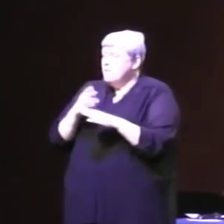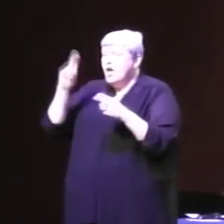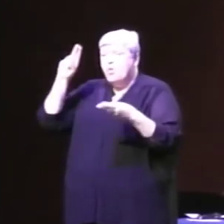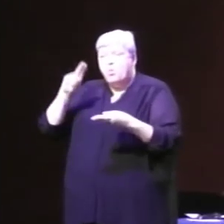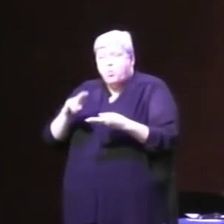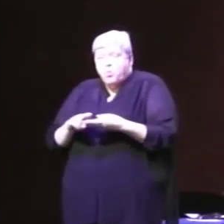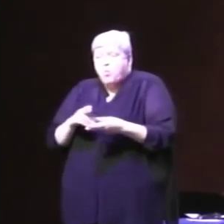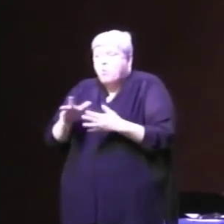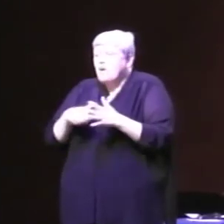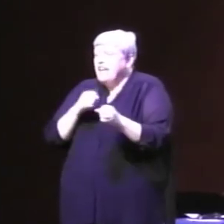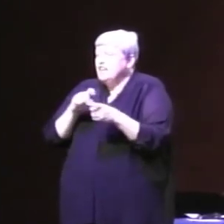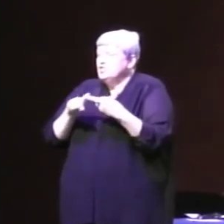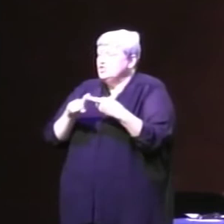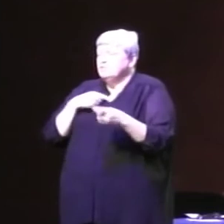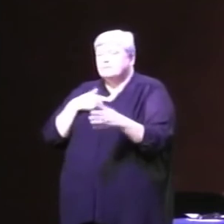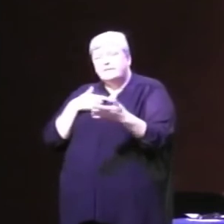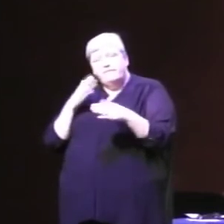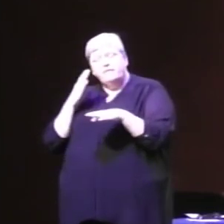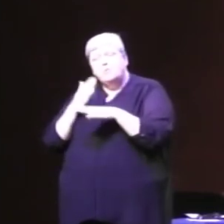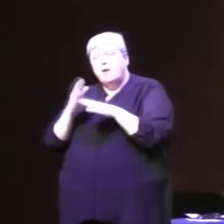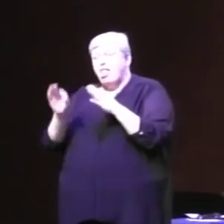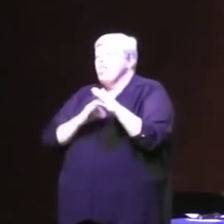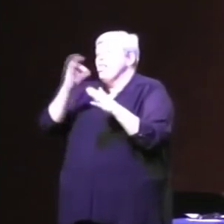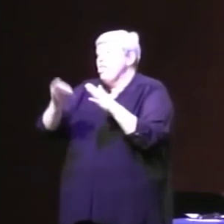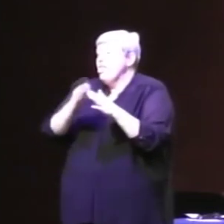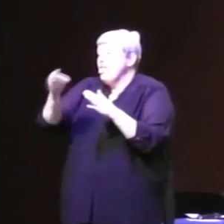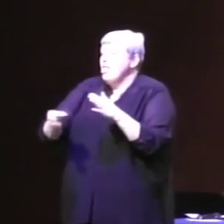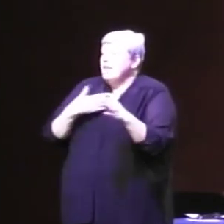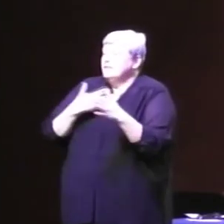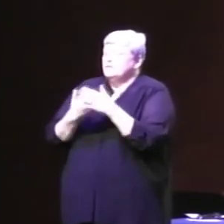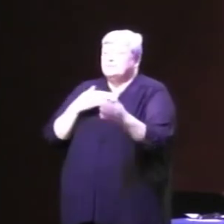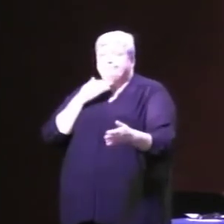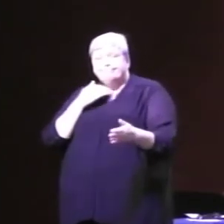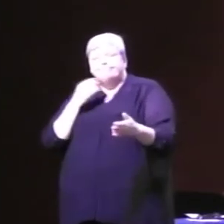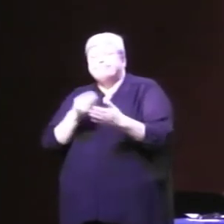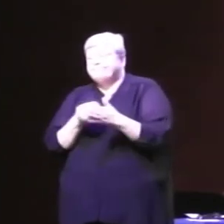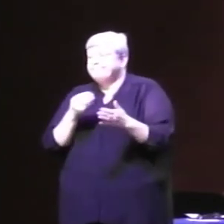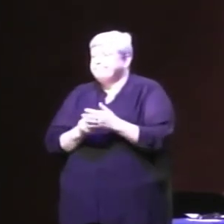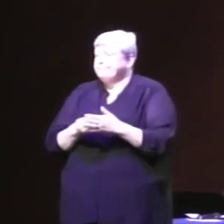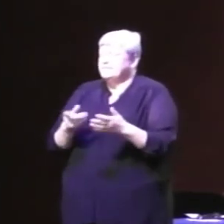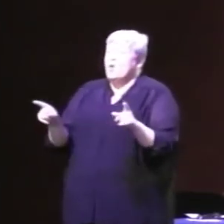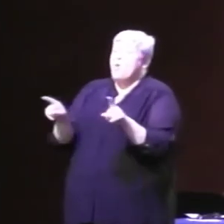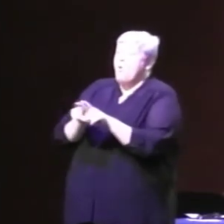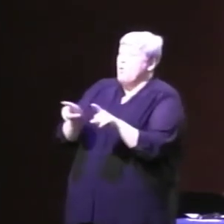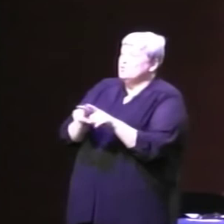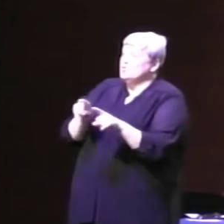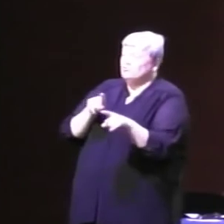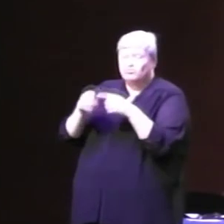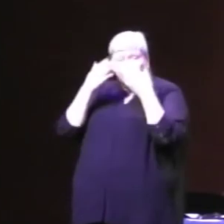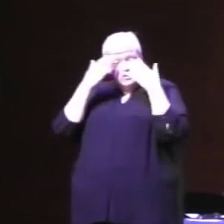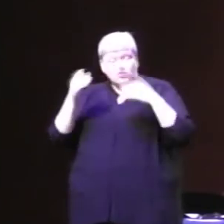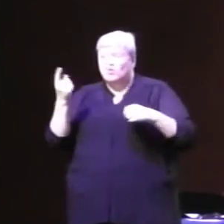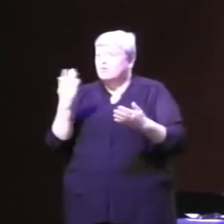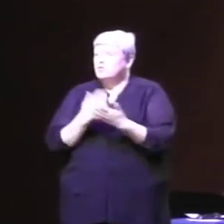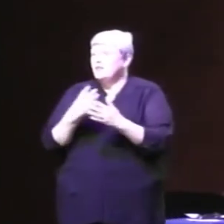forced to work longer hours just to make ends meet. And to top it all off, in an effort to show that he was really